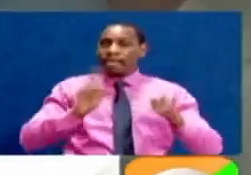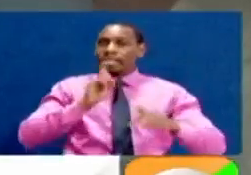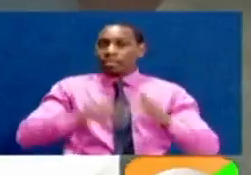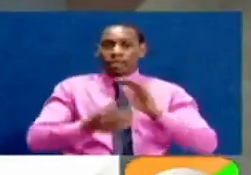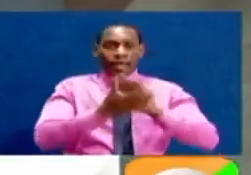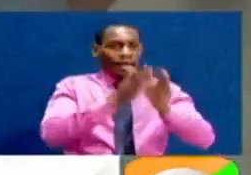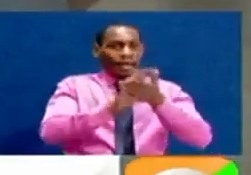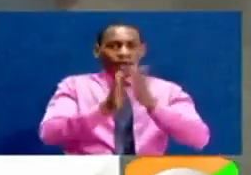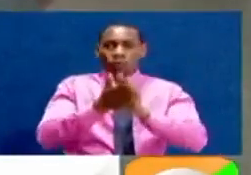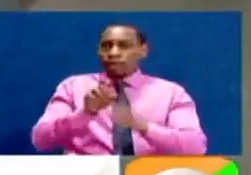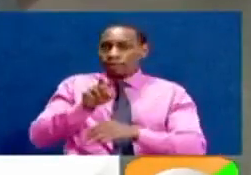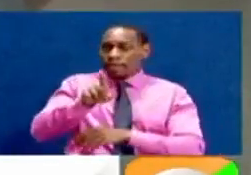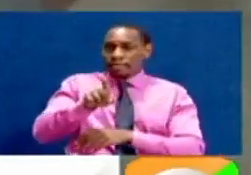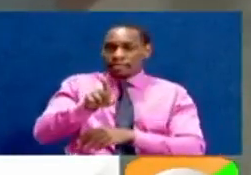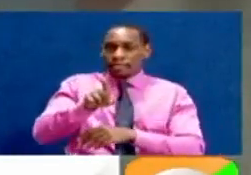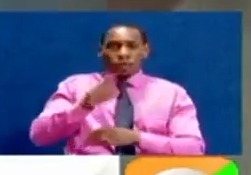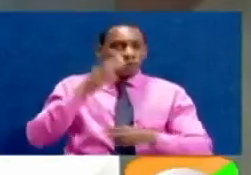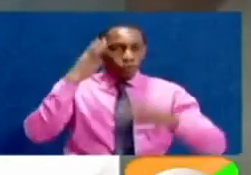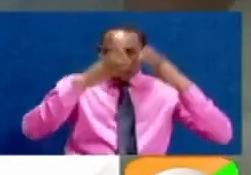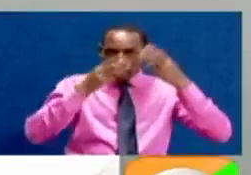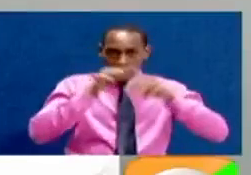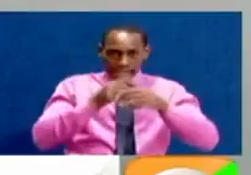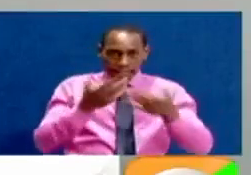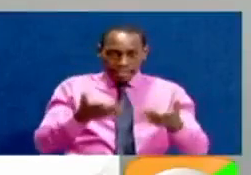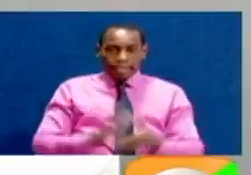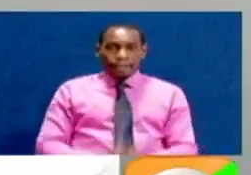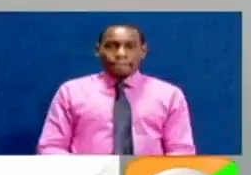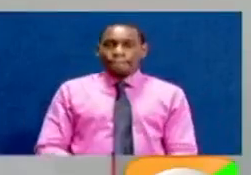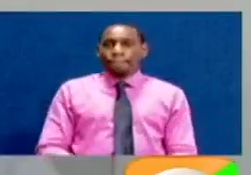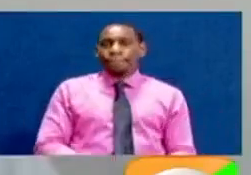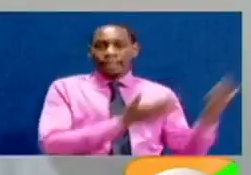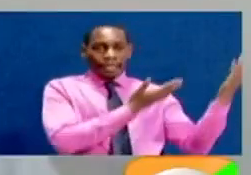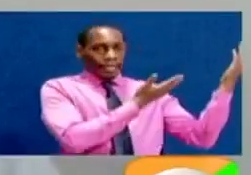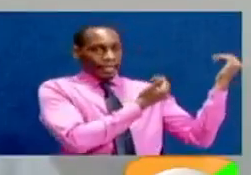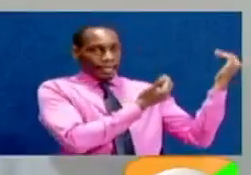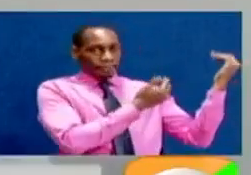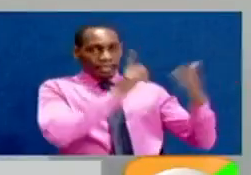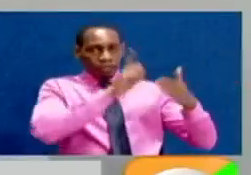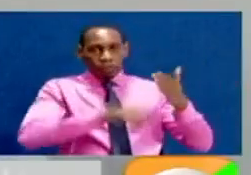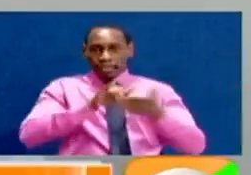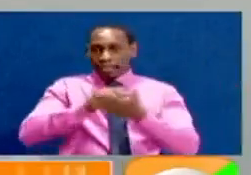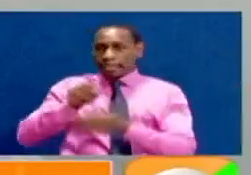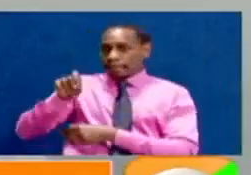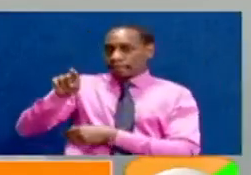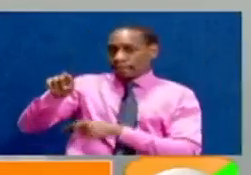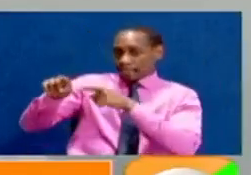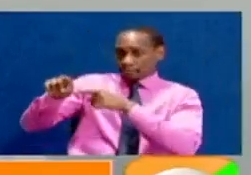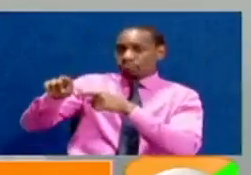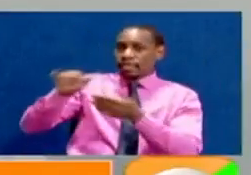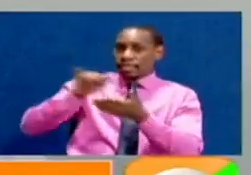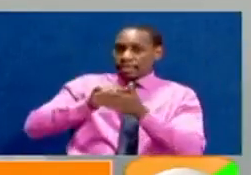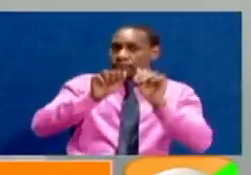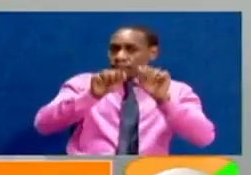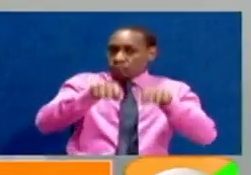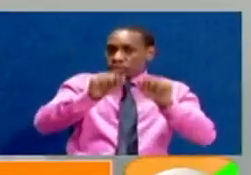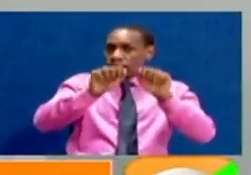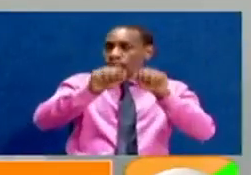said none appear to be particularly worrying at this stage. What we expect is that viruses that are able